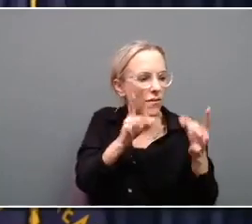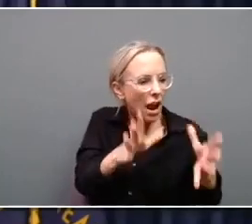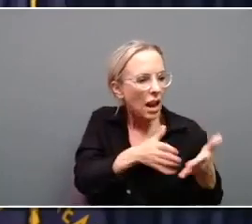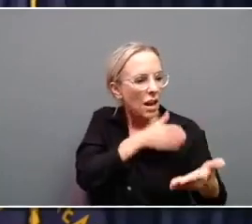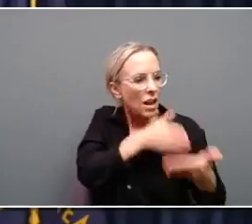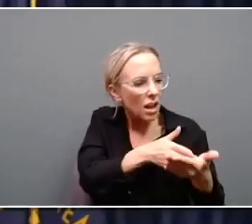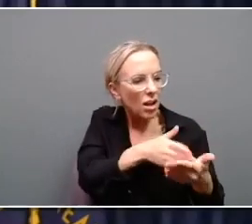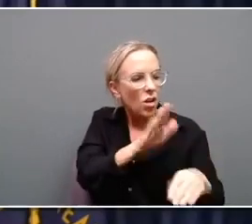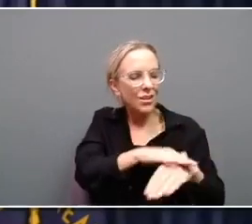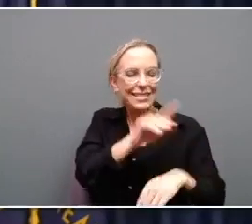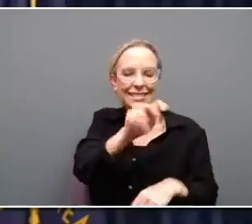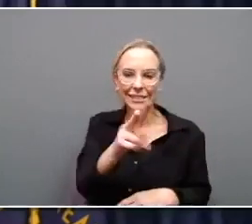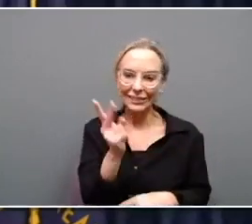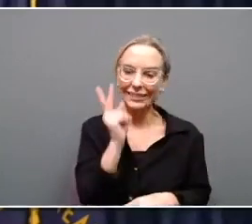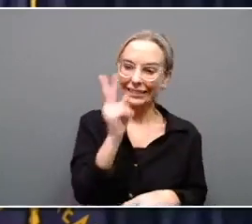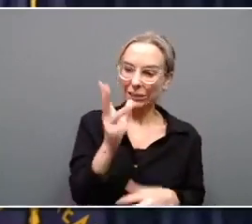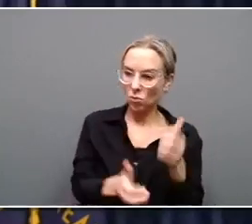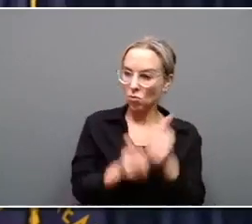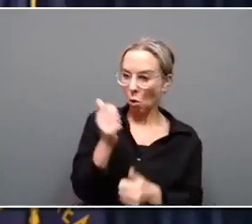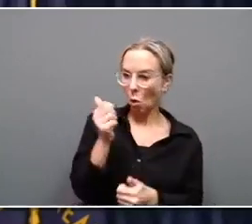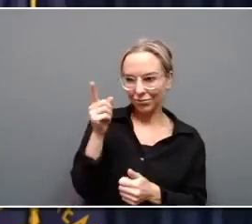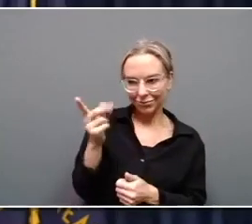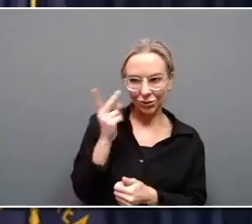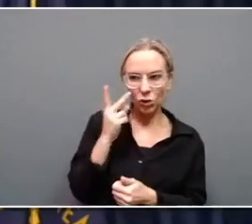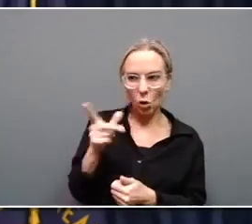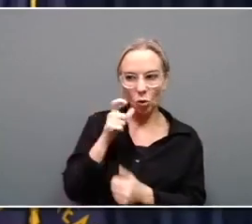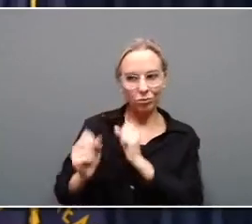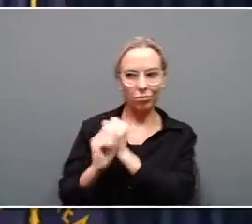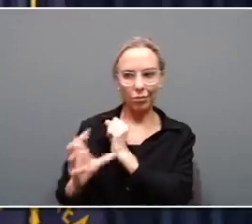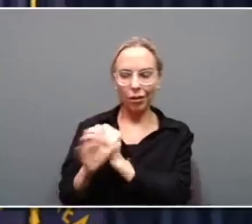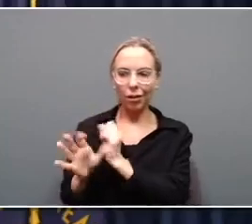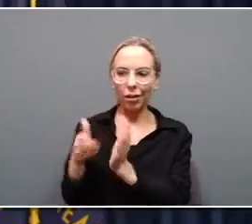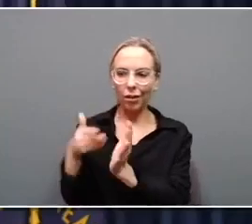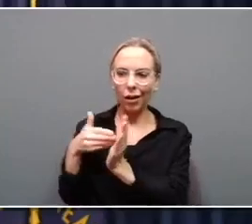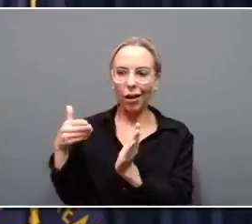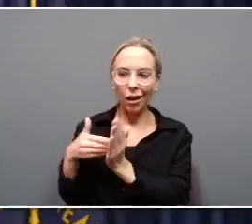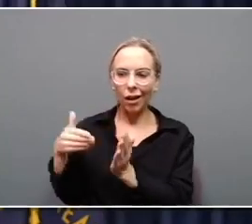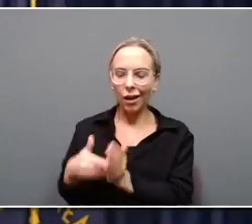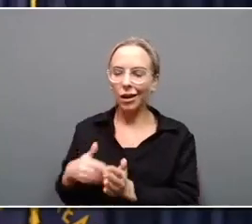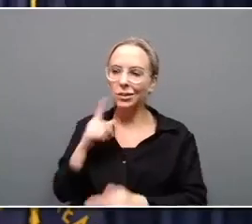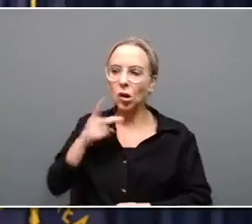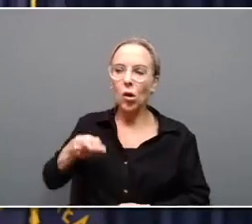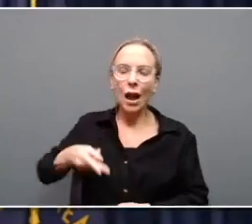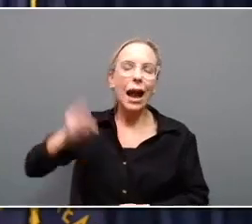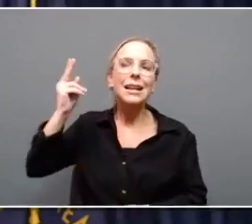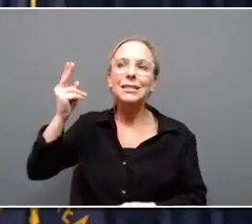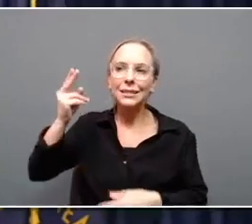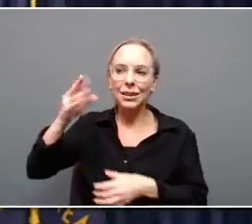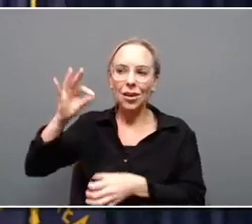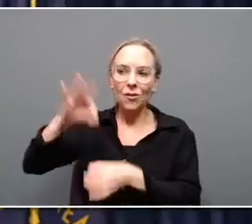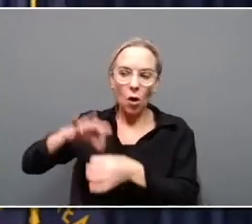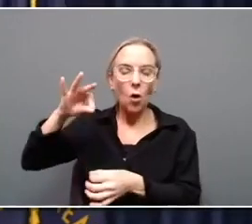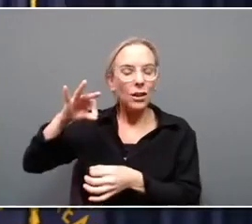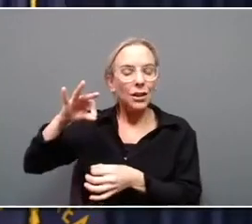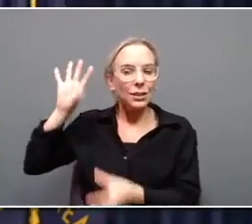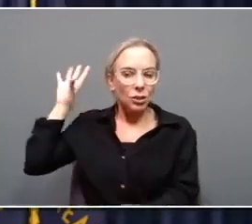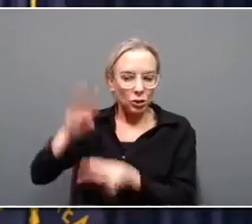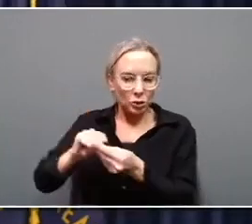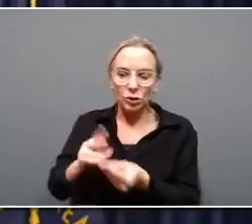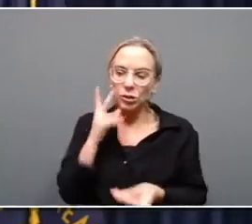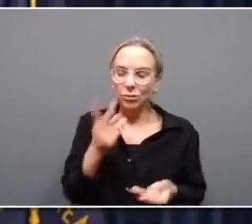see where the most of that was put on. Was where we had our highest vote totals and where we saw a number of